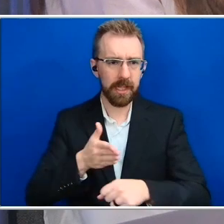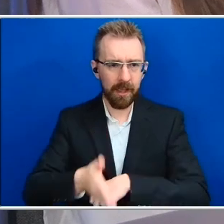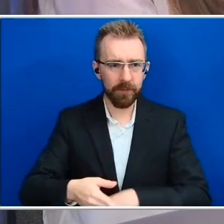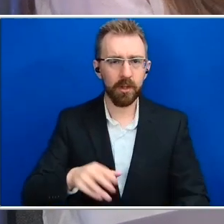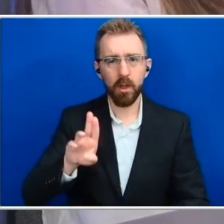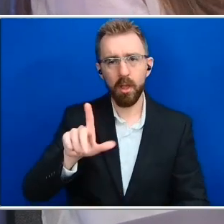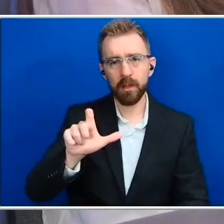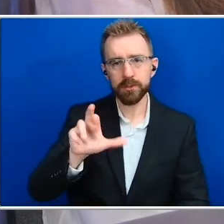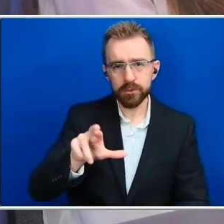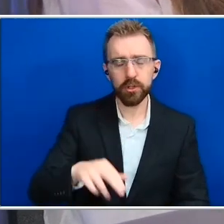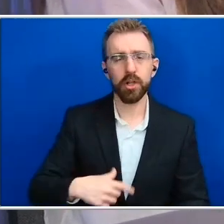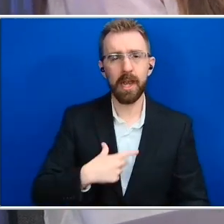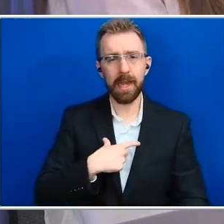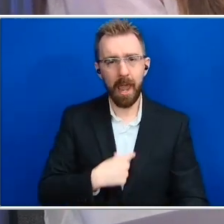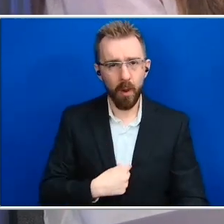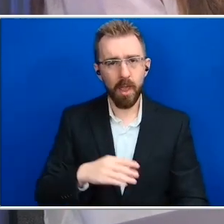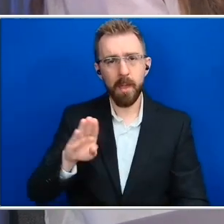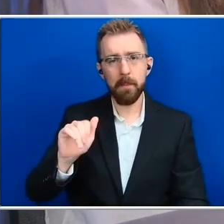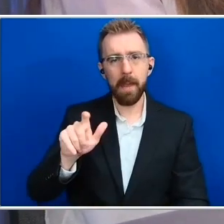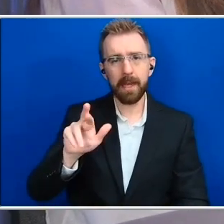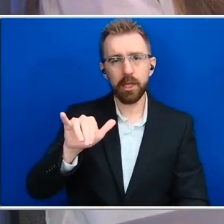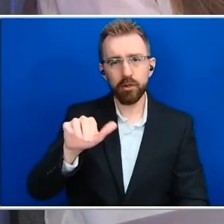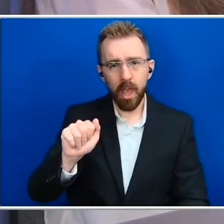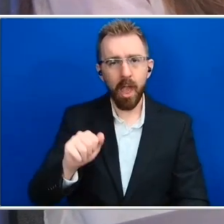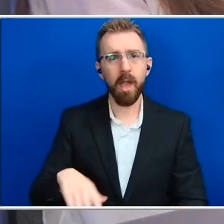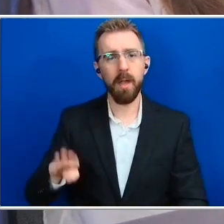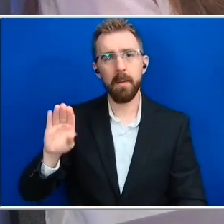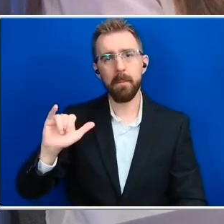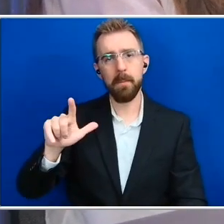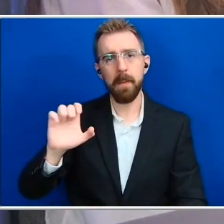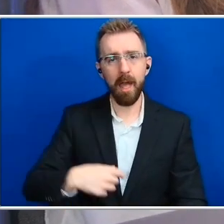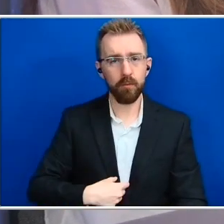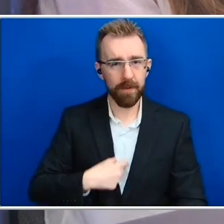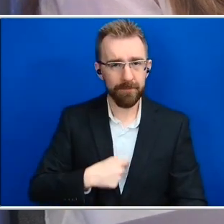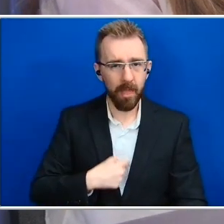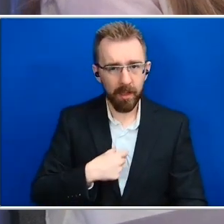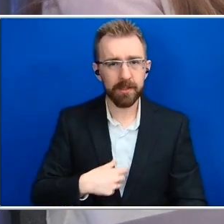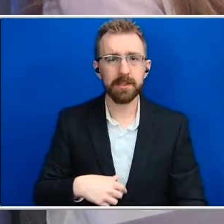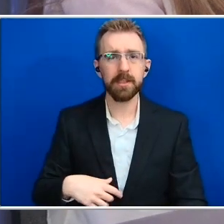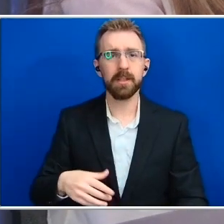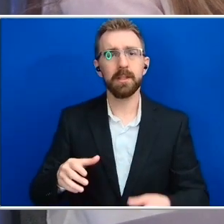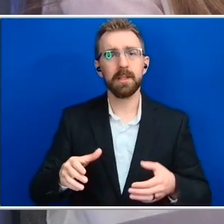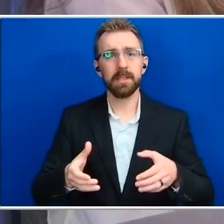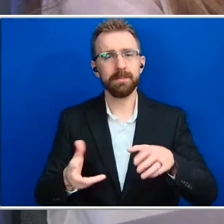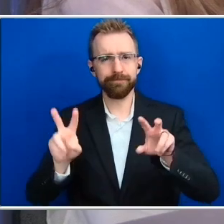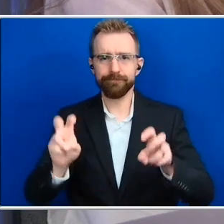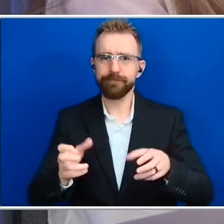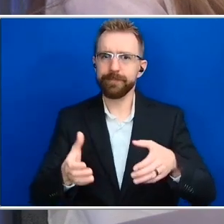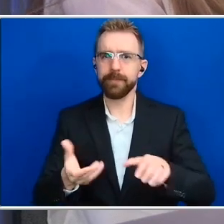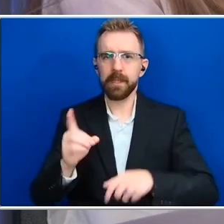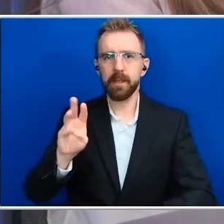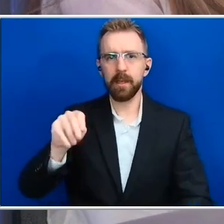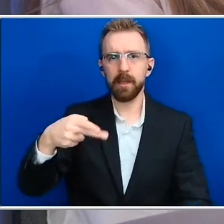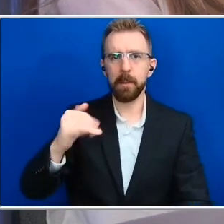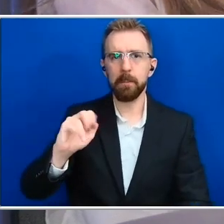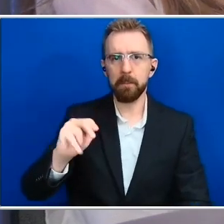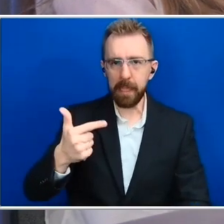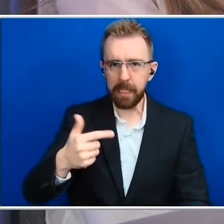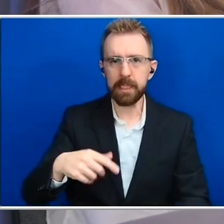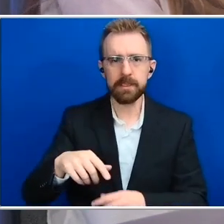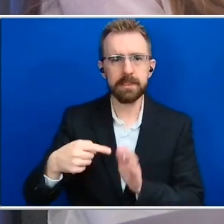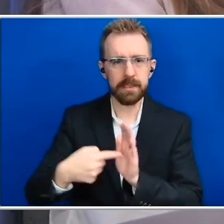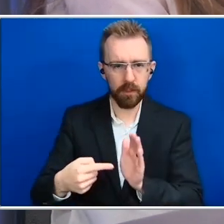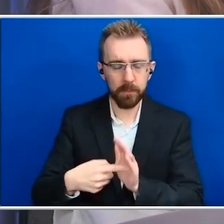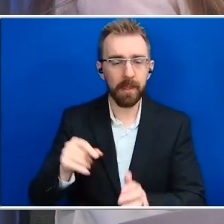bacterial overgrowth, the bile reflux, and dumping syndrome. If the stomach cancer is located in